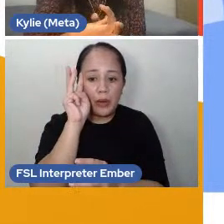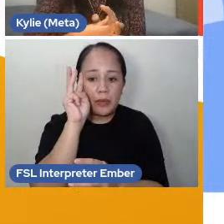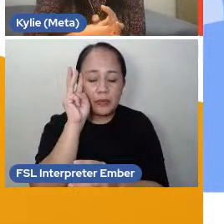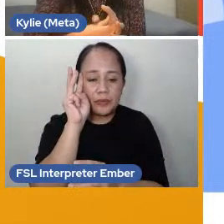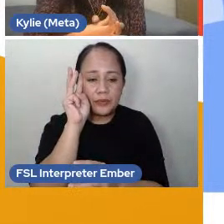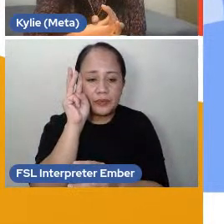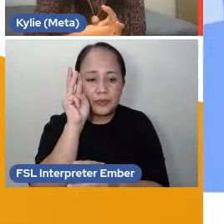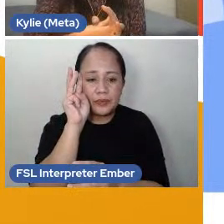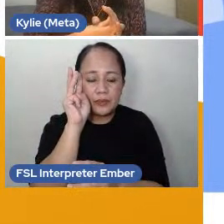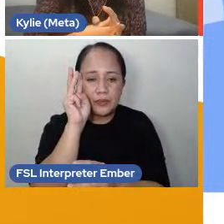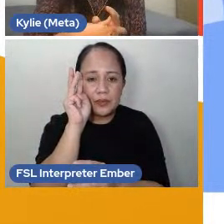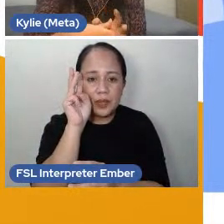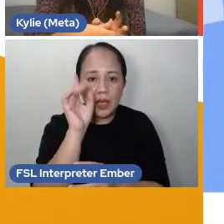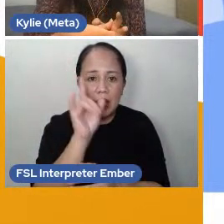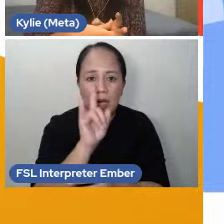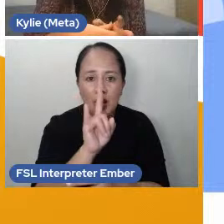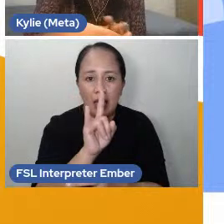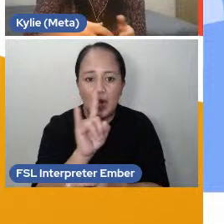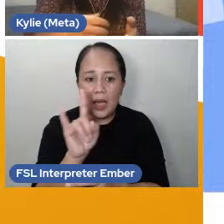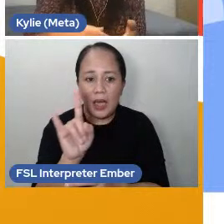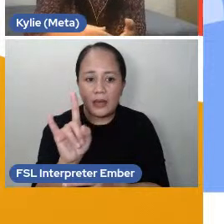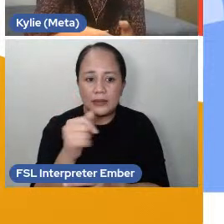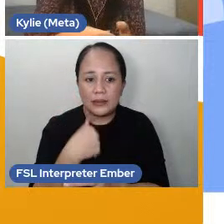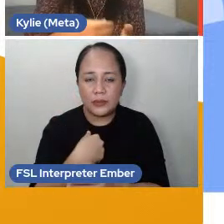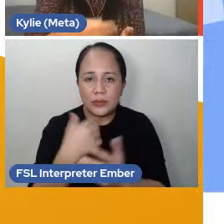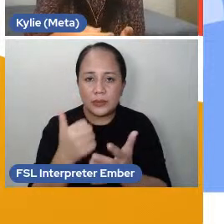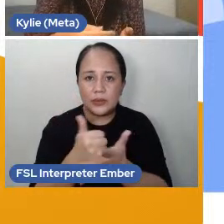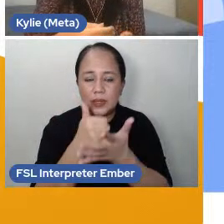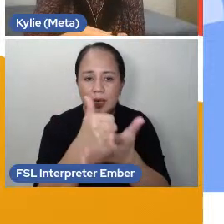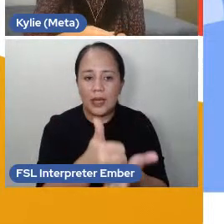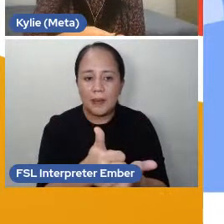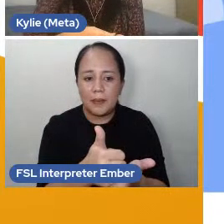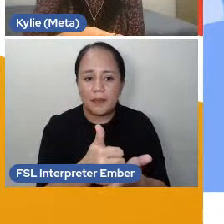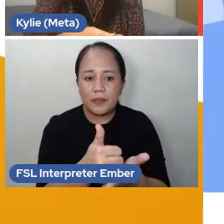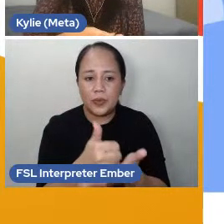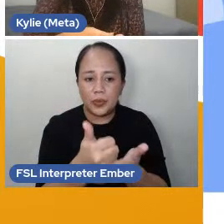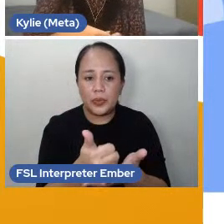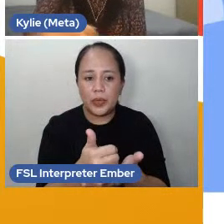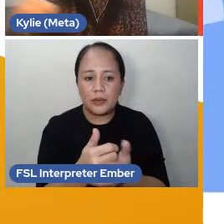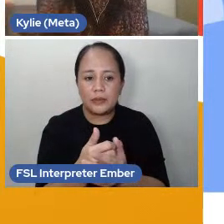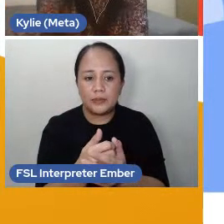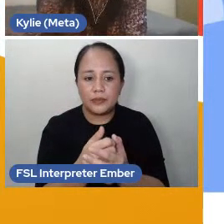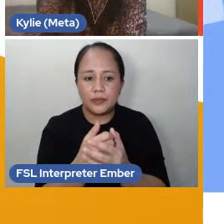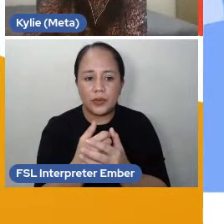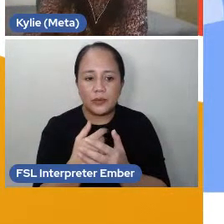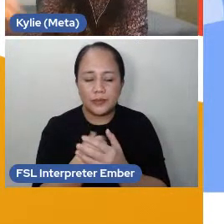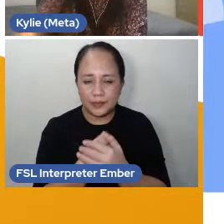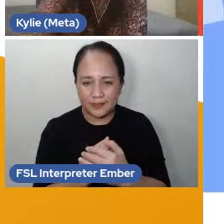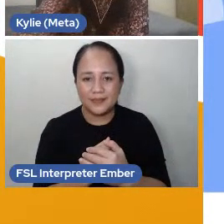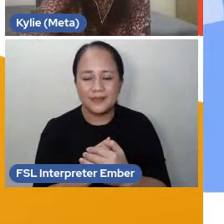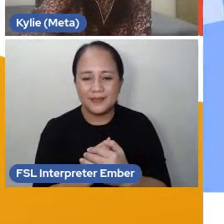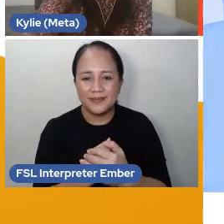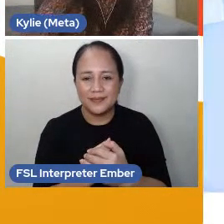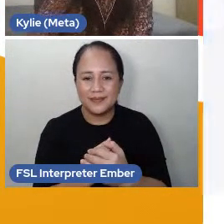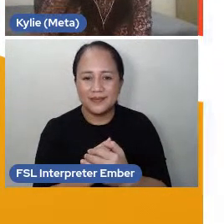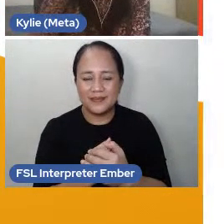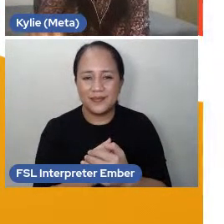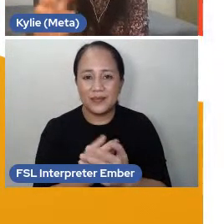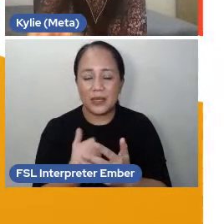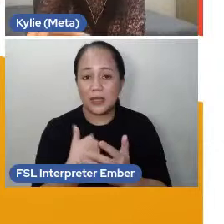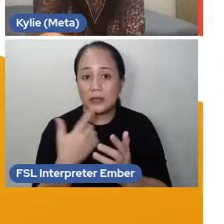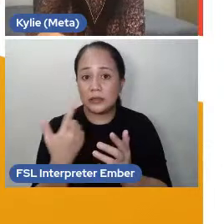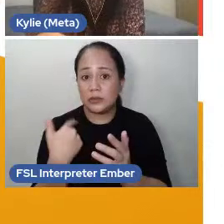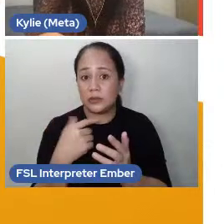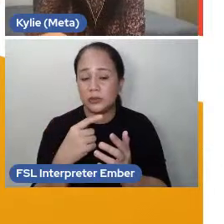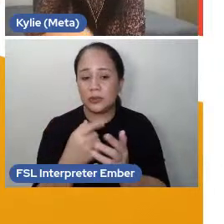ads, and also to help hold advertisers accountable as well. So in order,